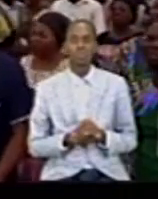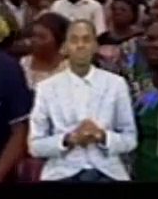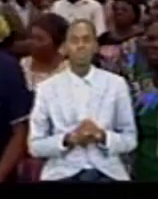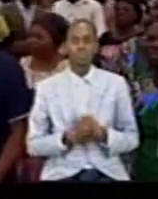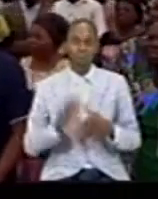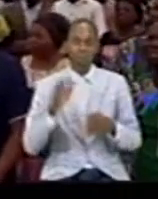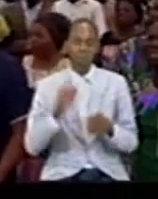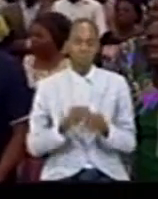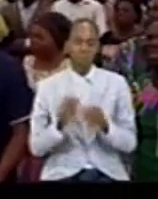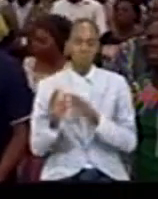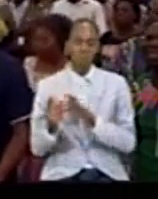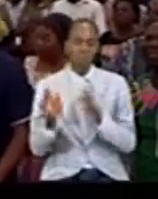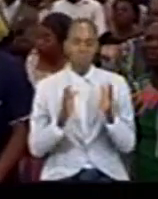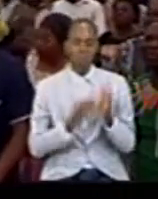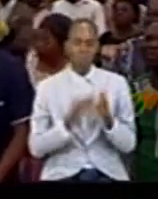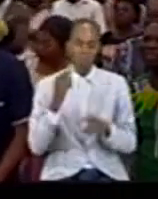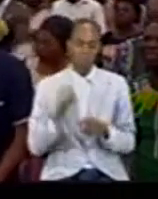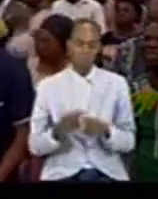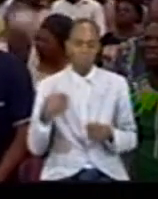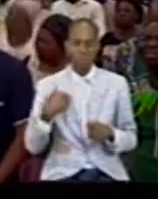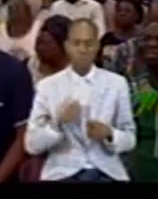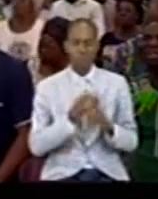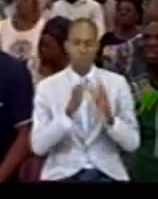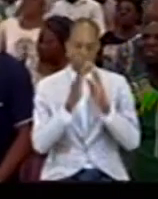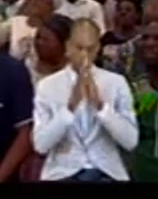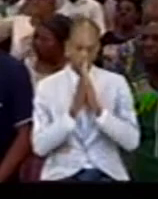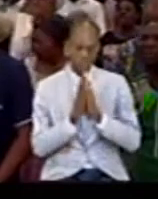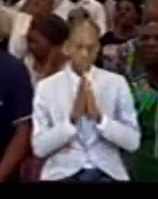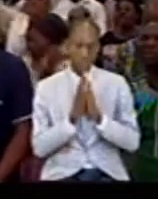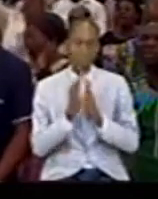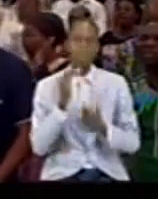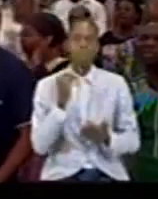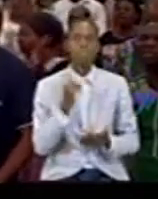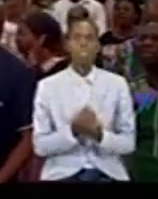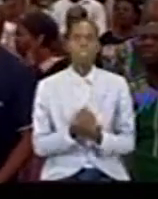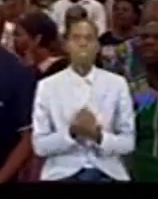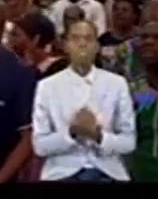In Jesus' name we pray.